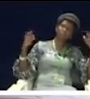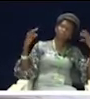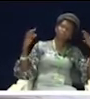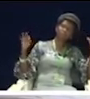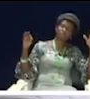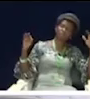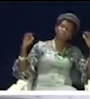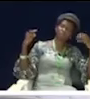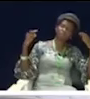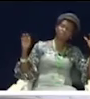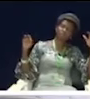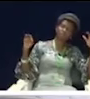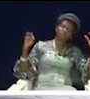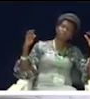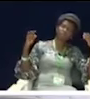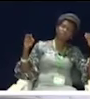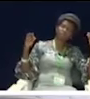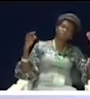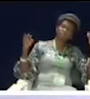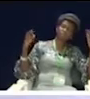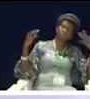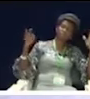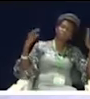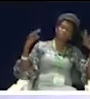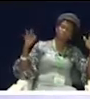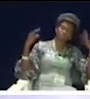Keep coming, keep coming.